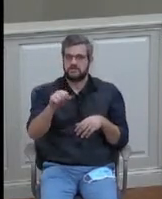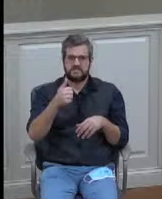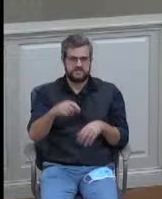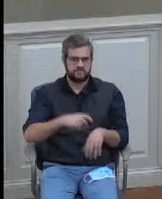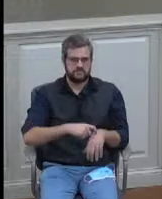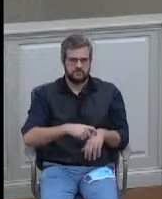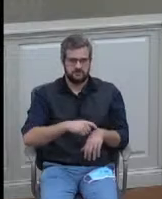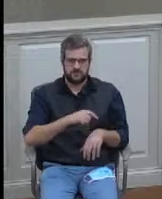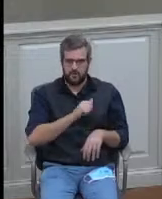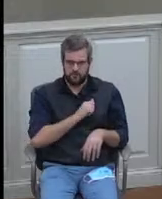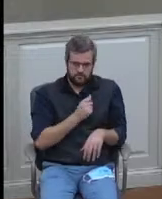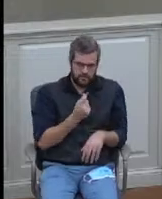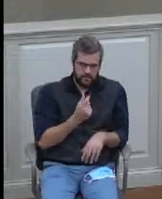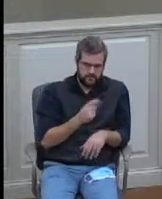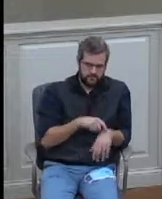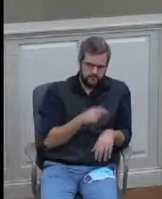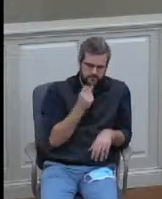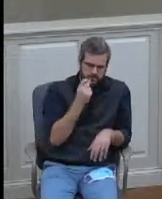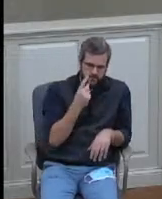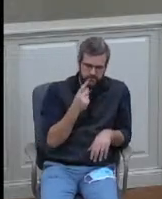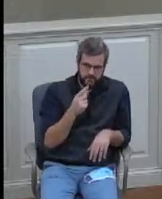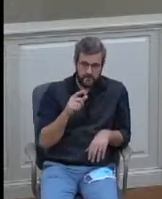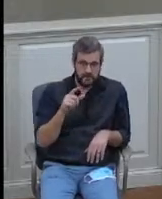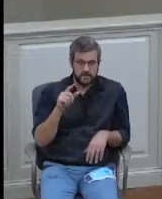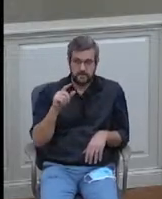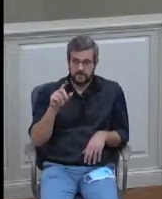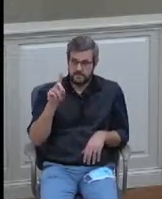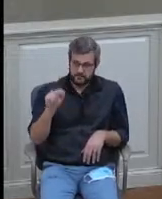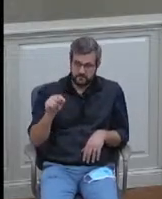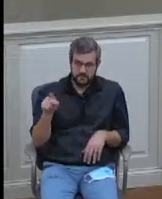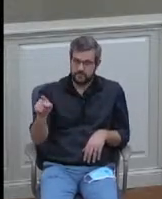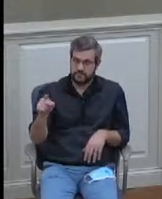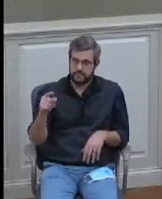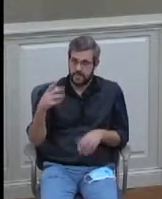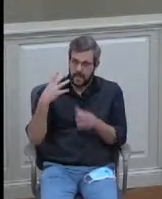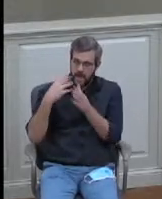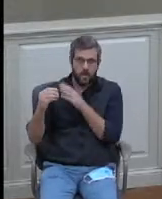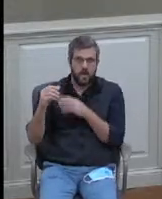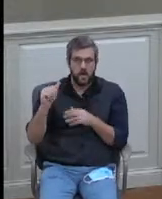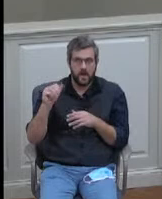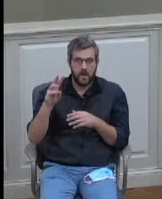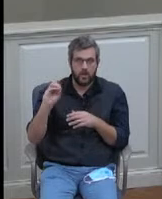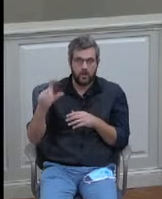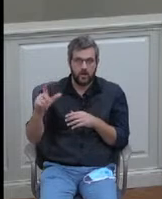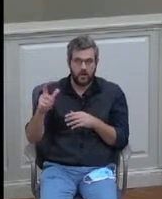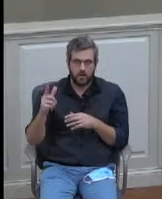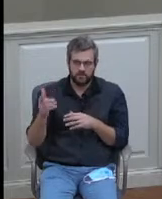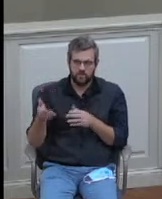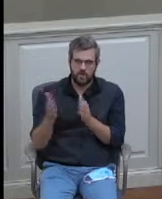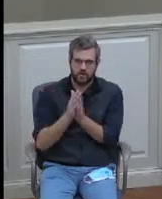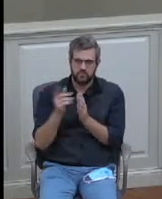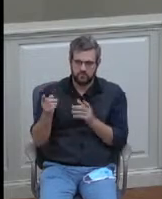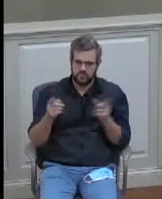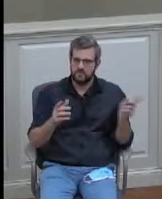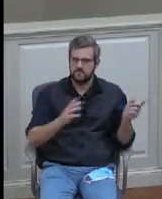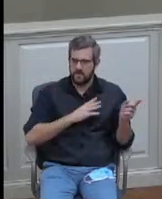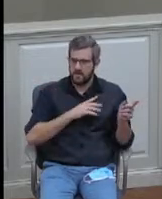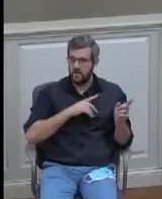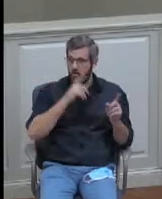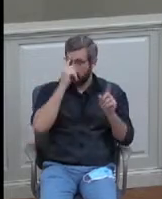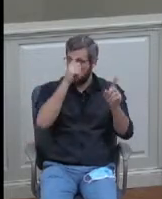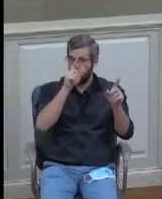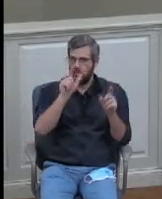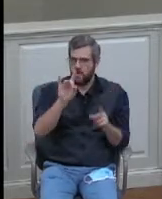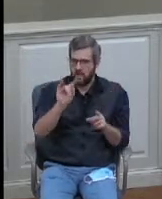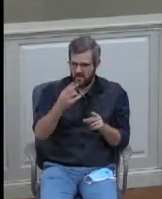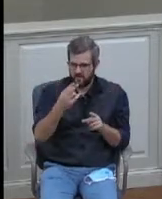11 o'clock. We got to ask Commissioner Terry. She's absent. She's AWOL, but We will work towards the 28th, and city